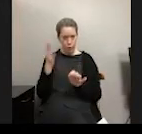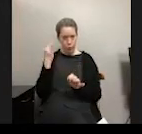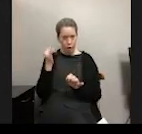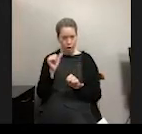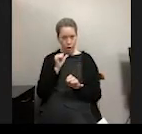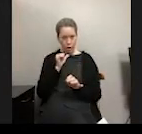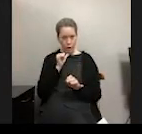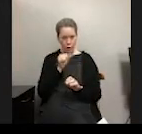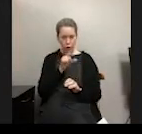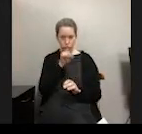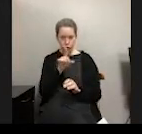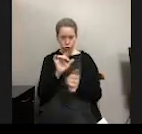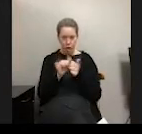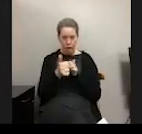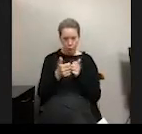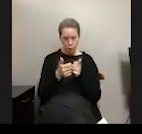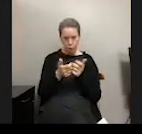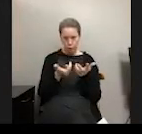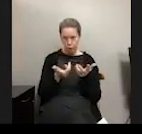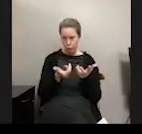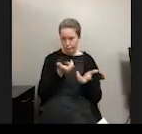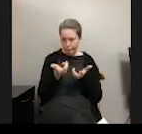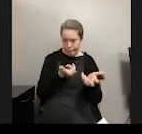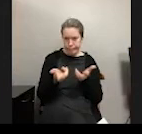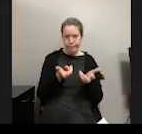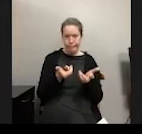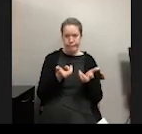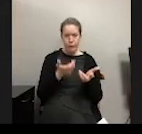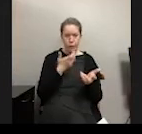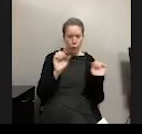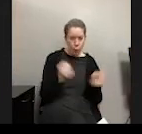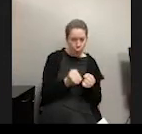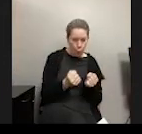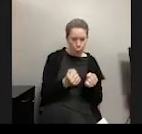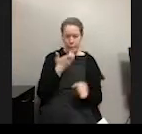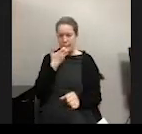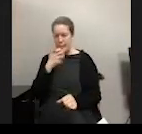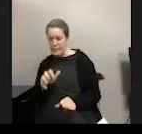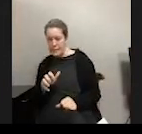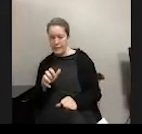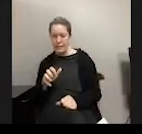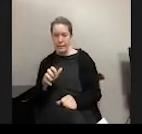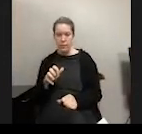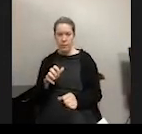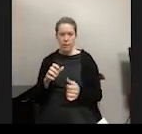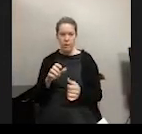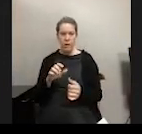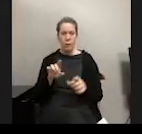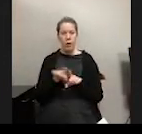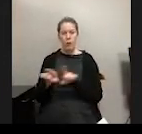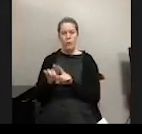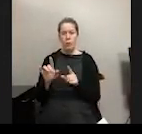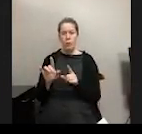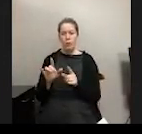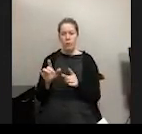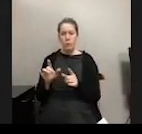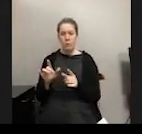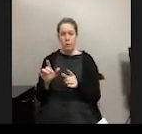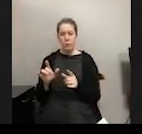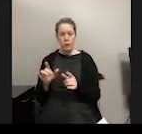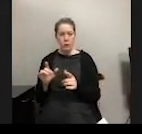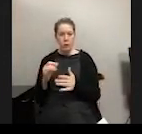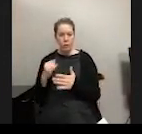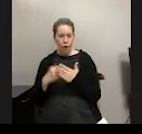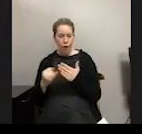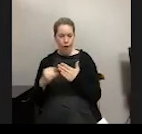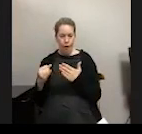heat aspect and how many tools of making a project a success. So there's a lot of, again, emphasis here on like the importance